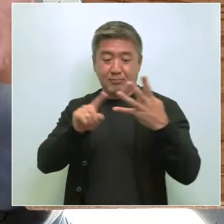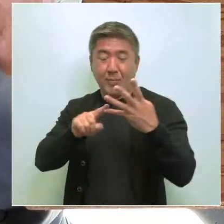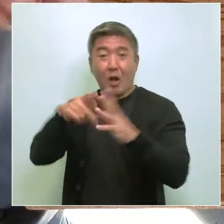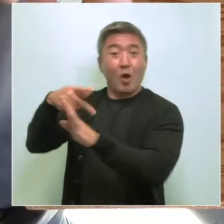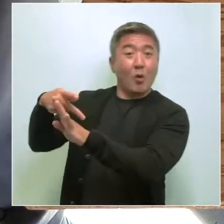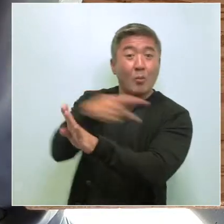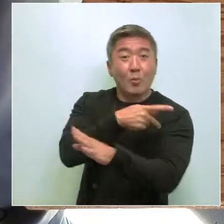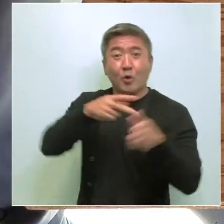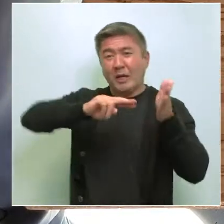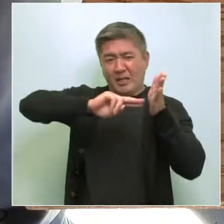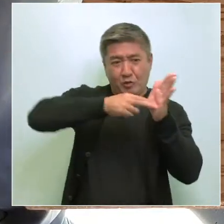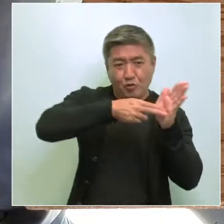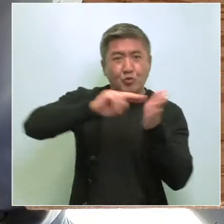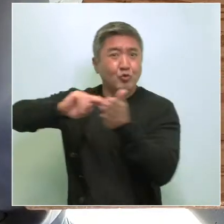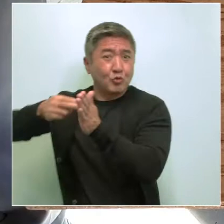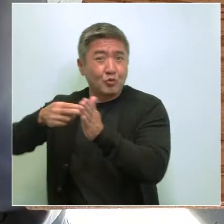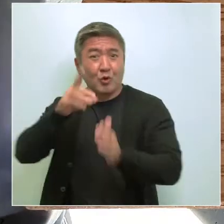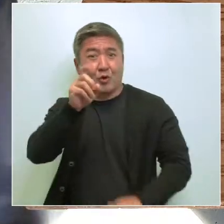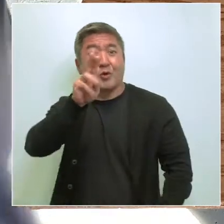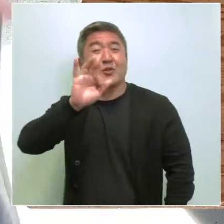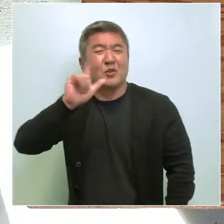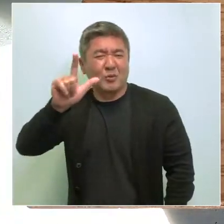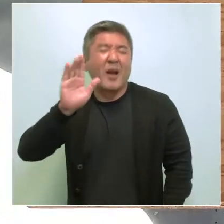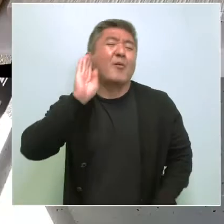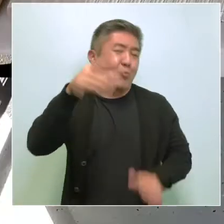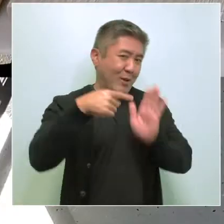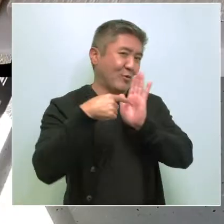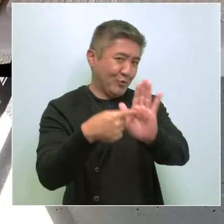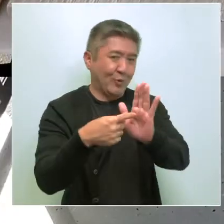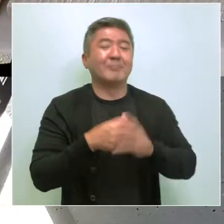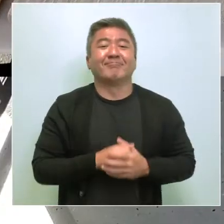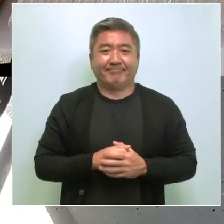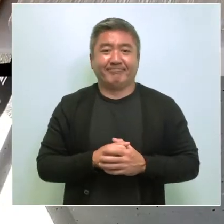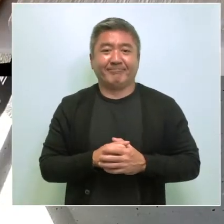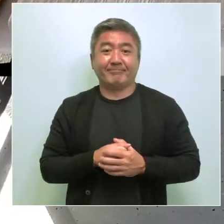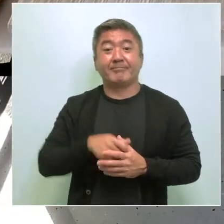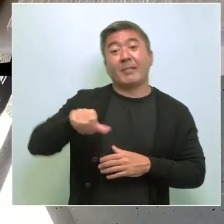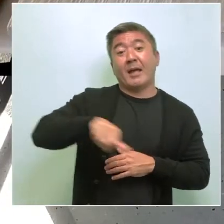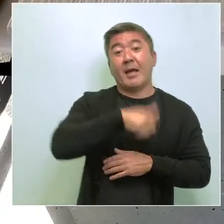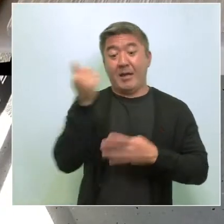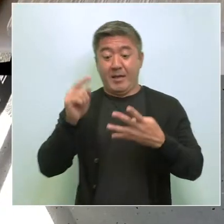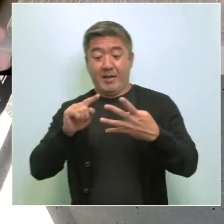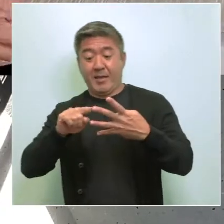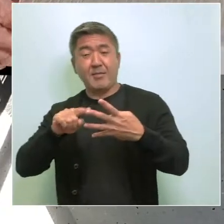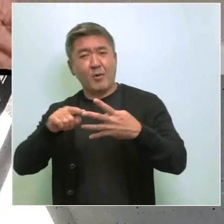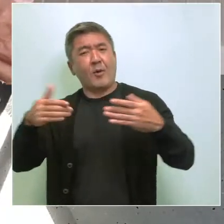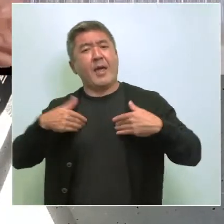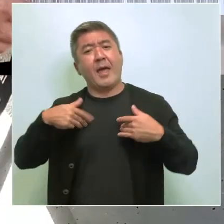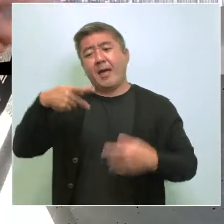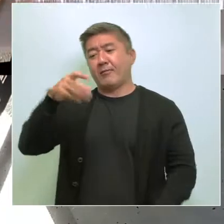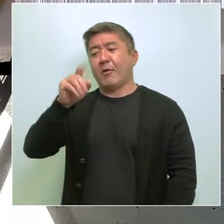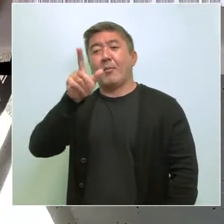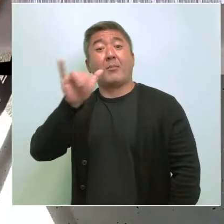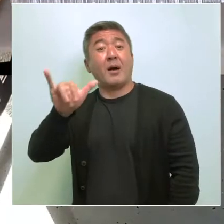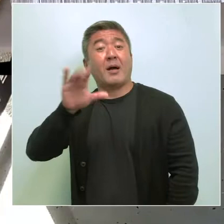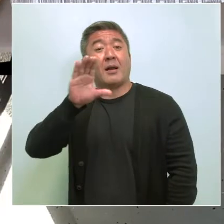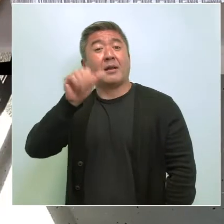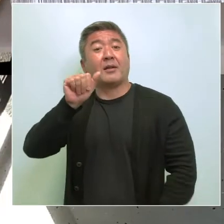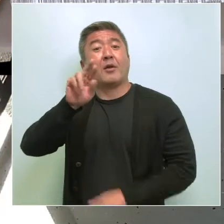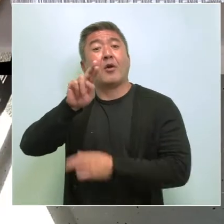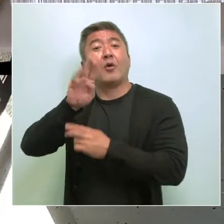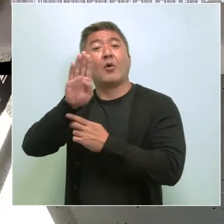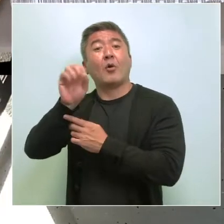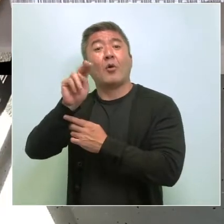pre-drill. We're going to show you an installation shortly. Another option is polycarbonate panels. These are just coming